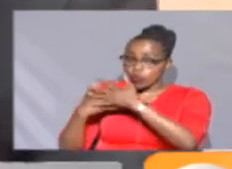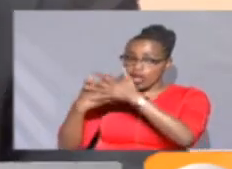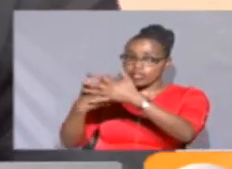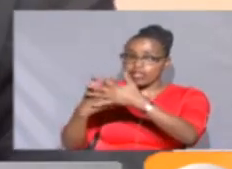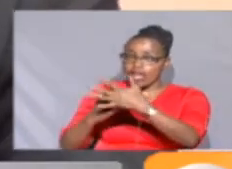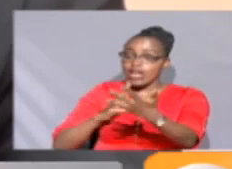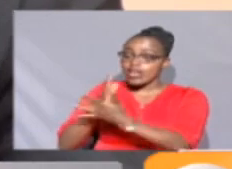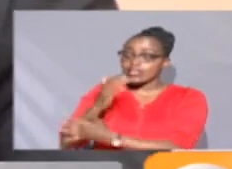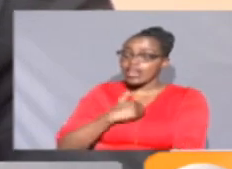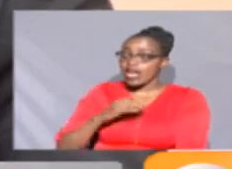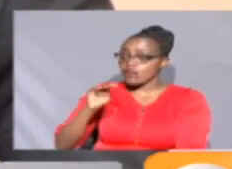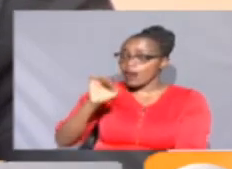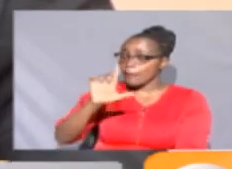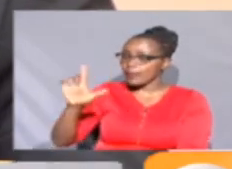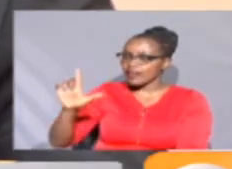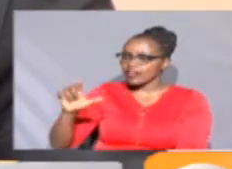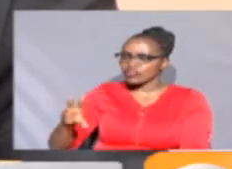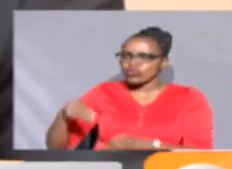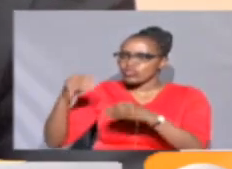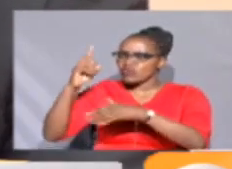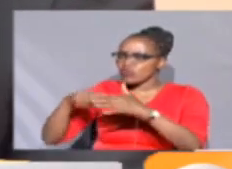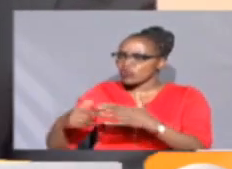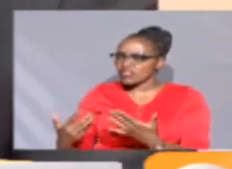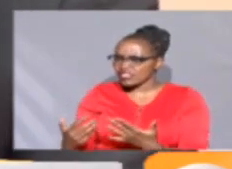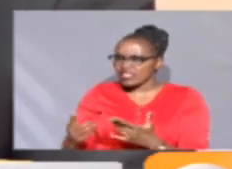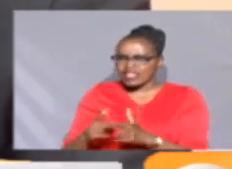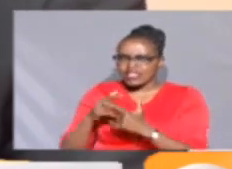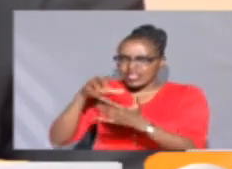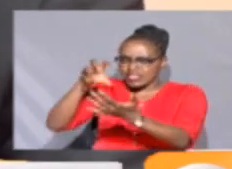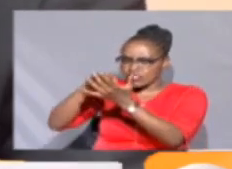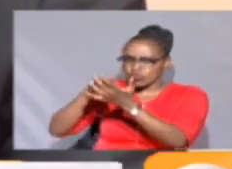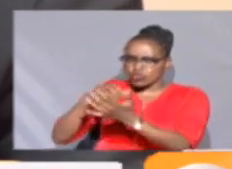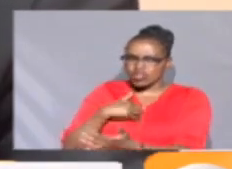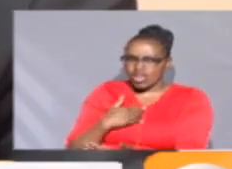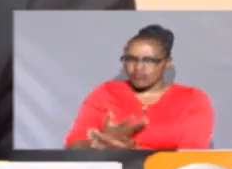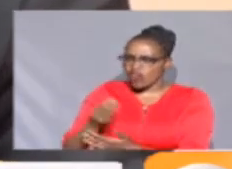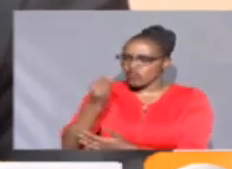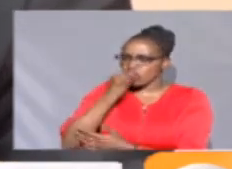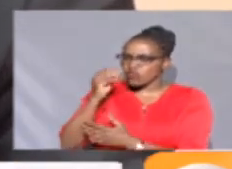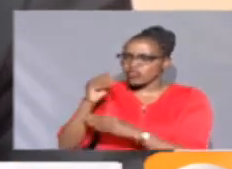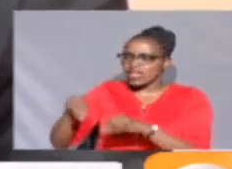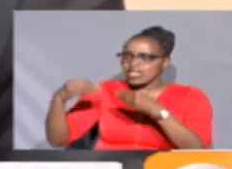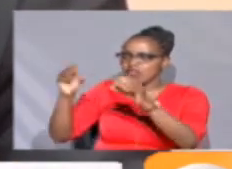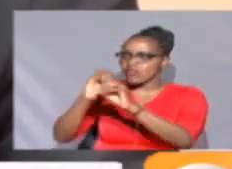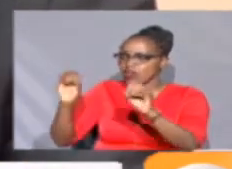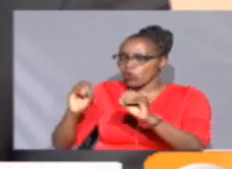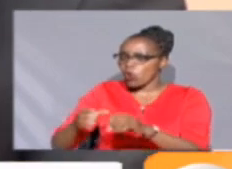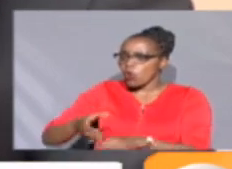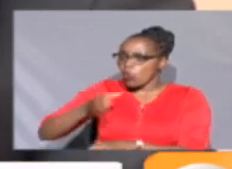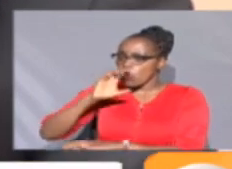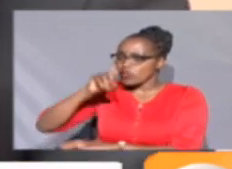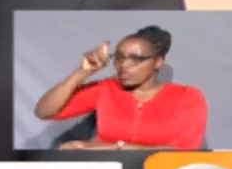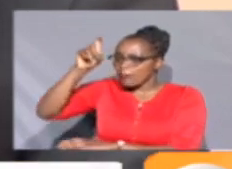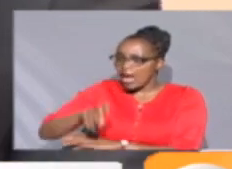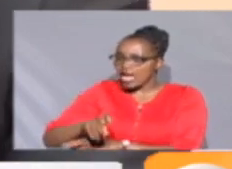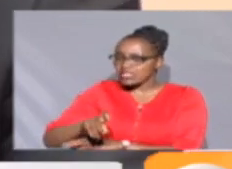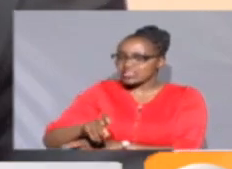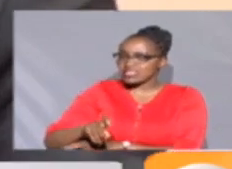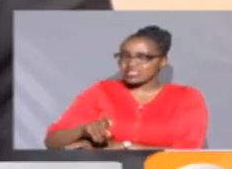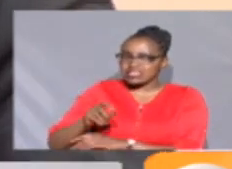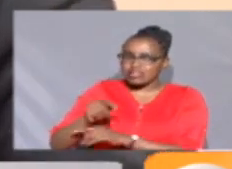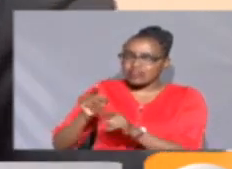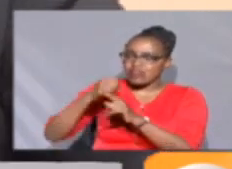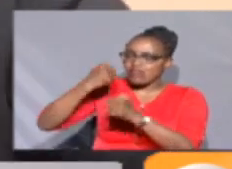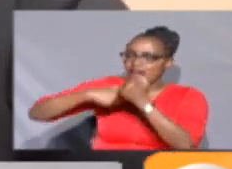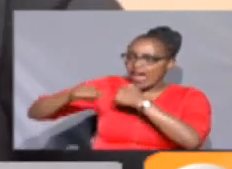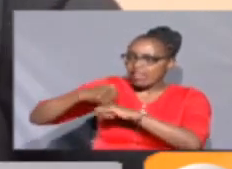you have a right to bail? I mean, what do you gain? Then you'll find situations where even food they can't get, even water, it has to be, some